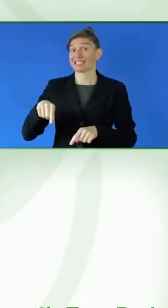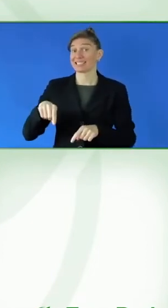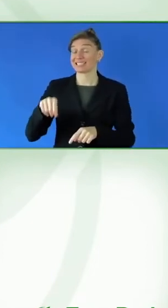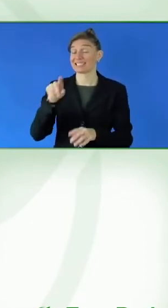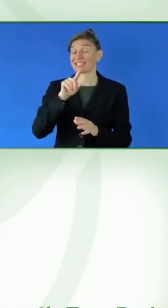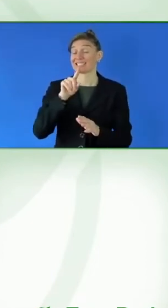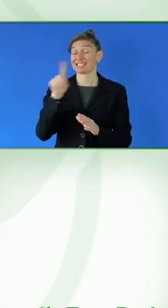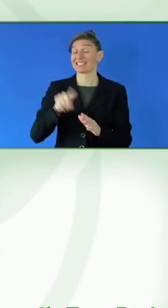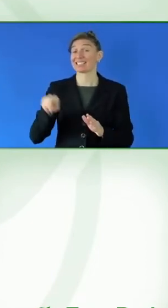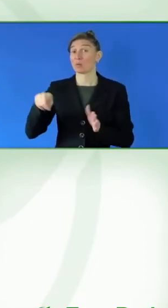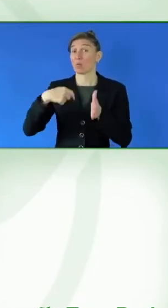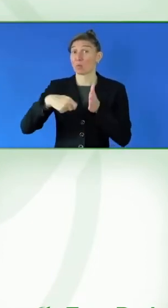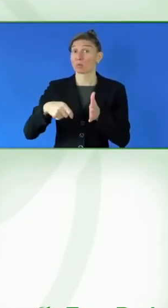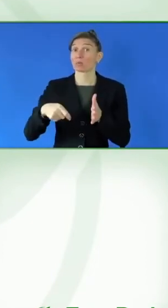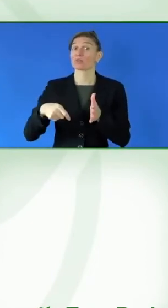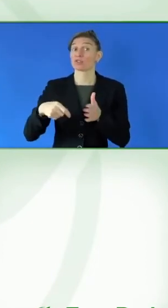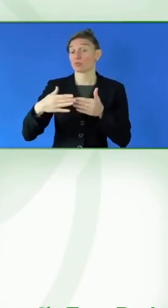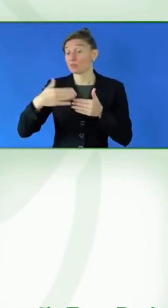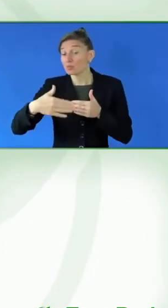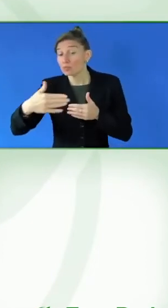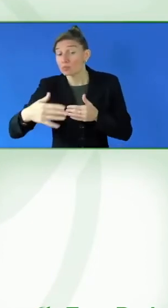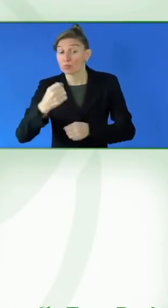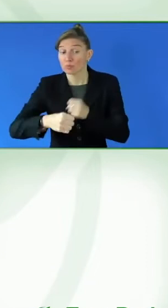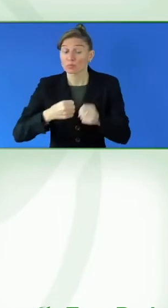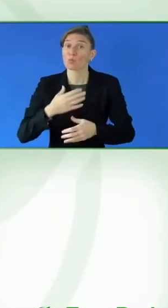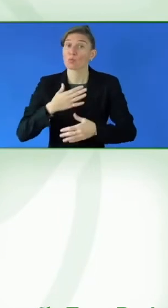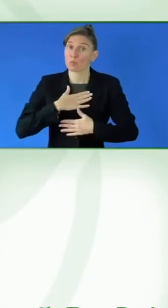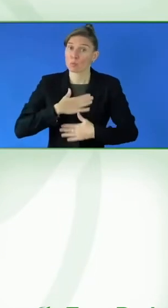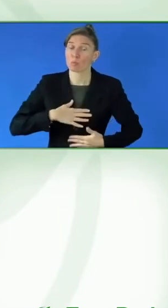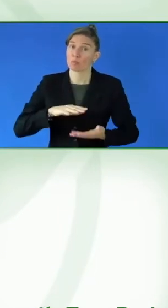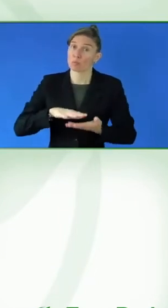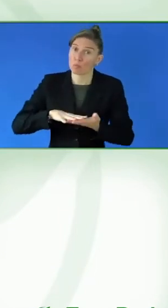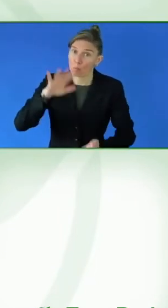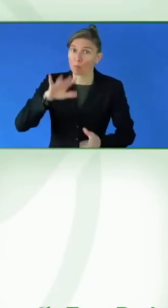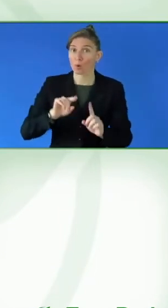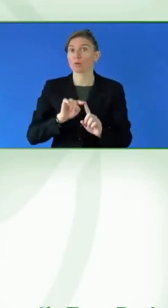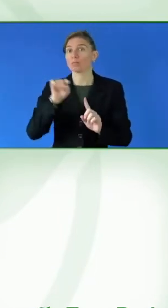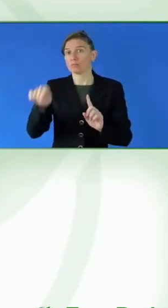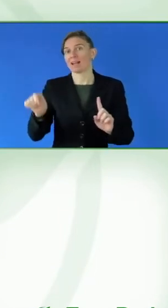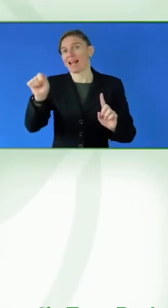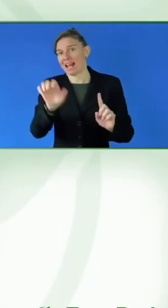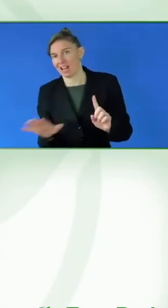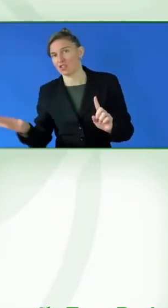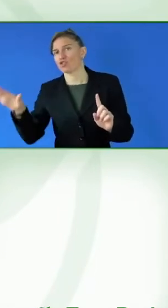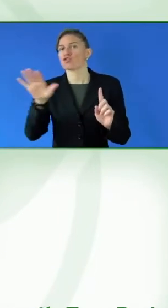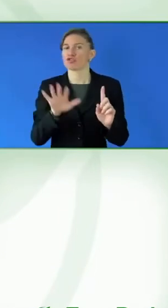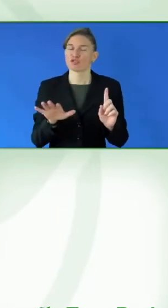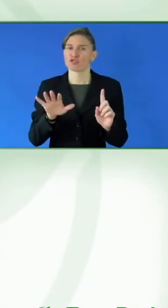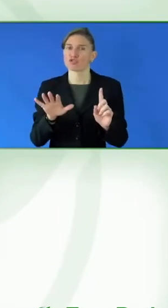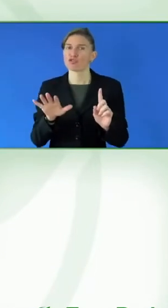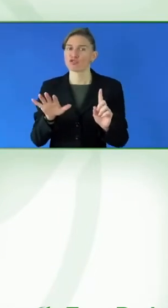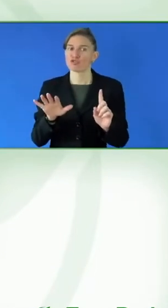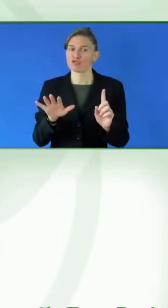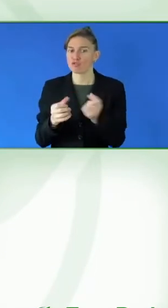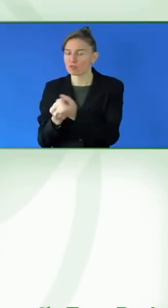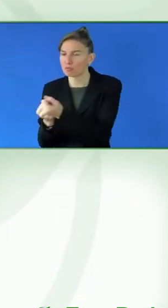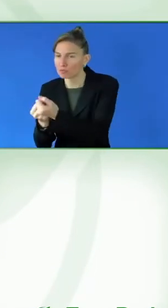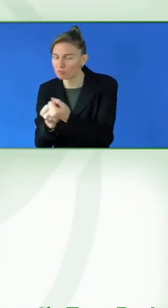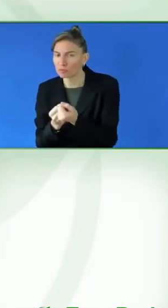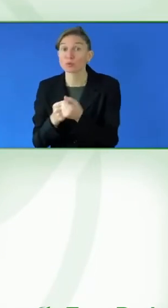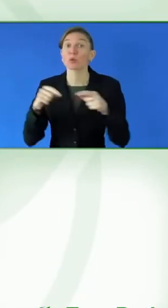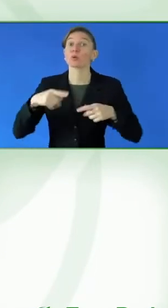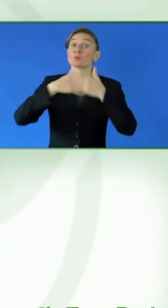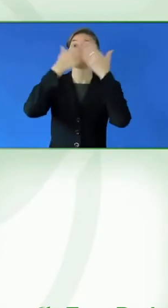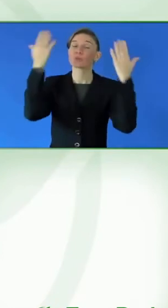more a bit more representation from the Asian region. And with us today, we have the host, we have